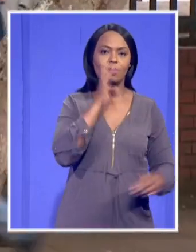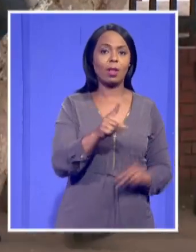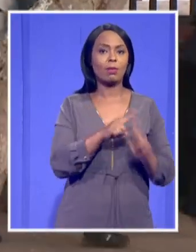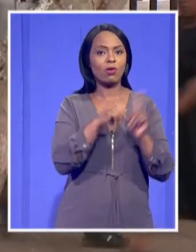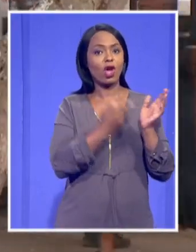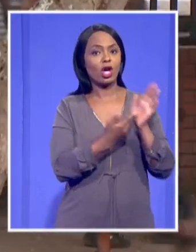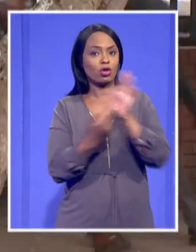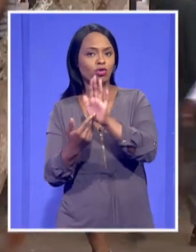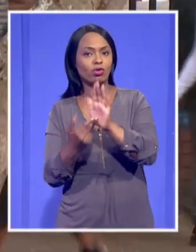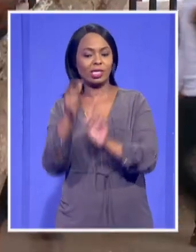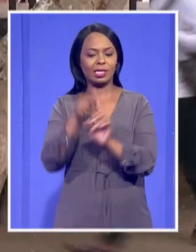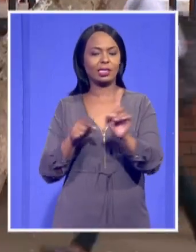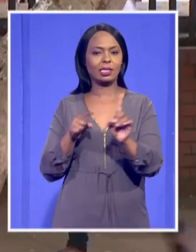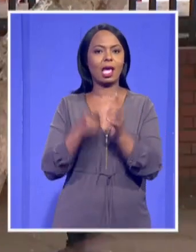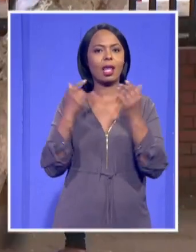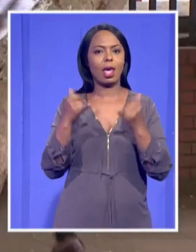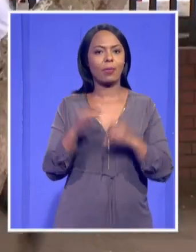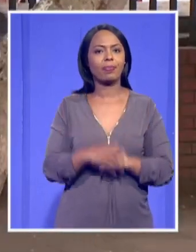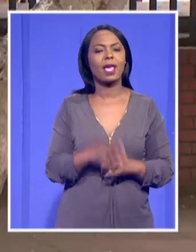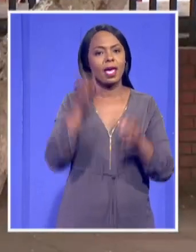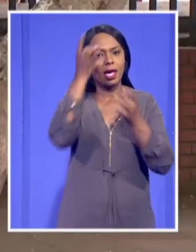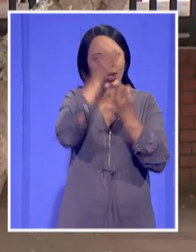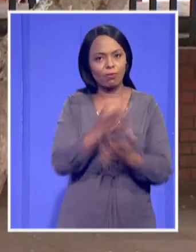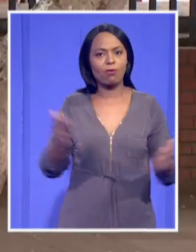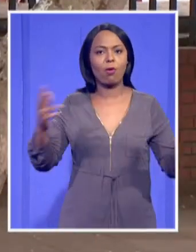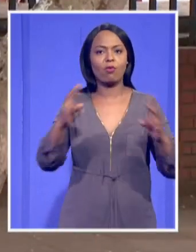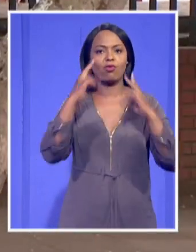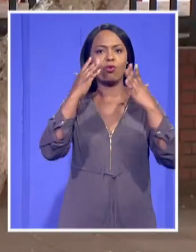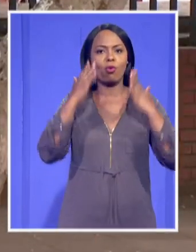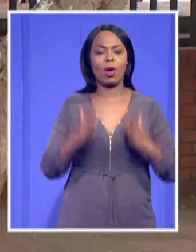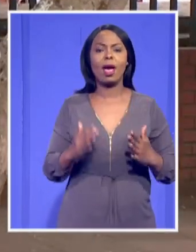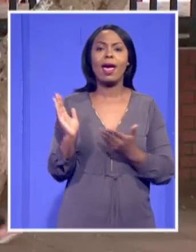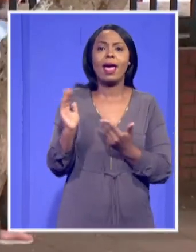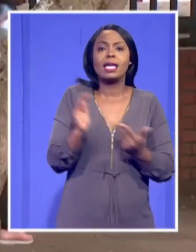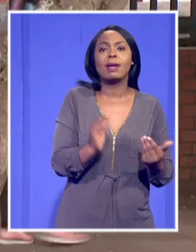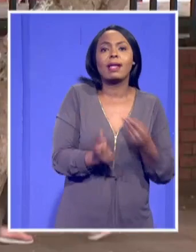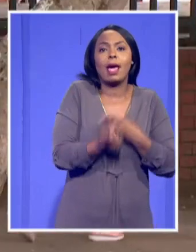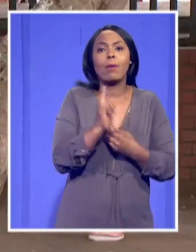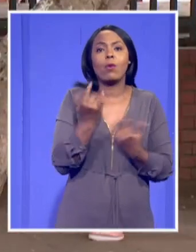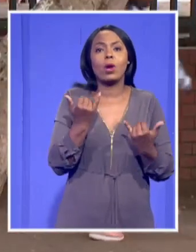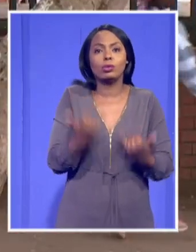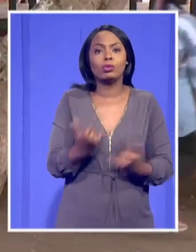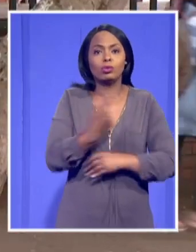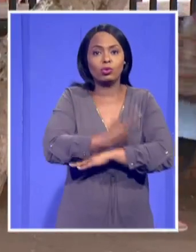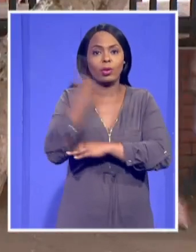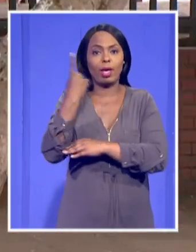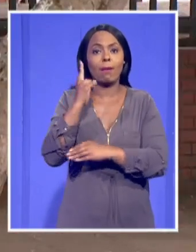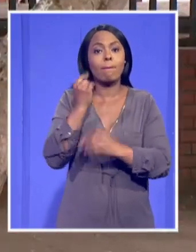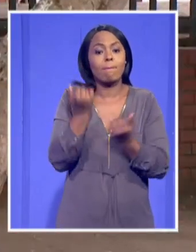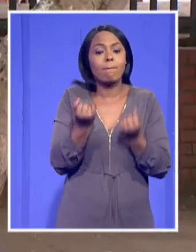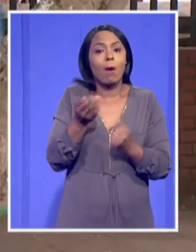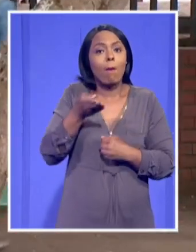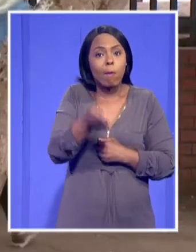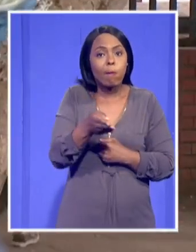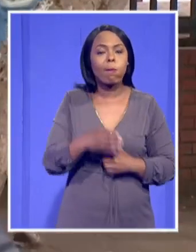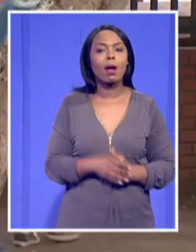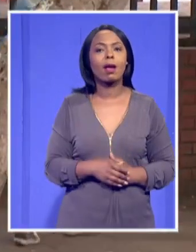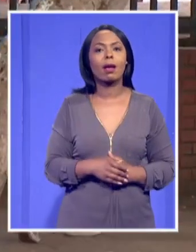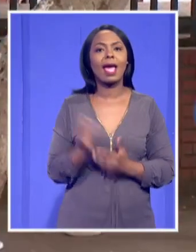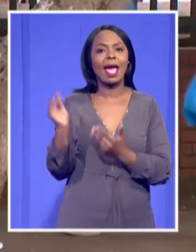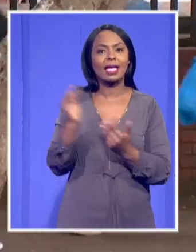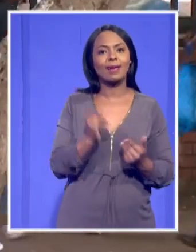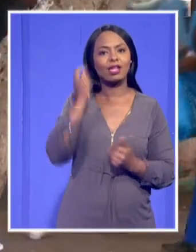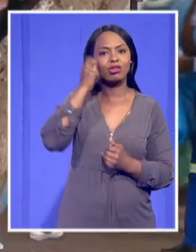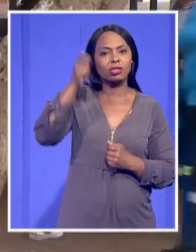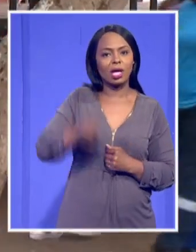him, Desiree, let me just inform our viewers in terms of what is expected to happen today here in court, as we are expecting Judge Piet